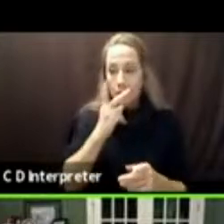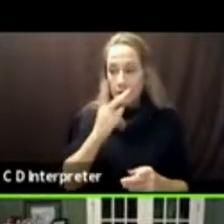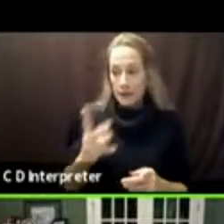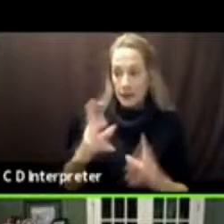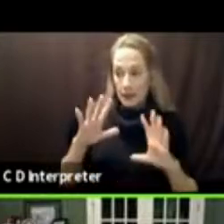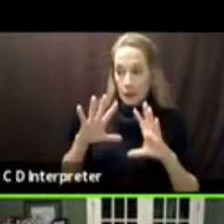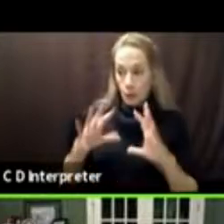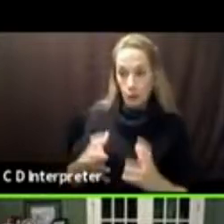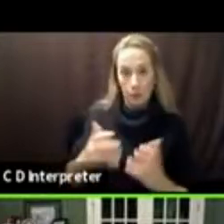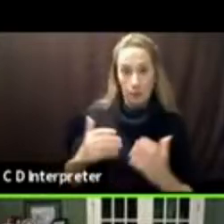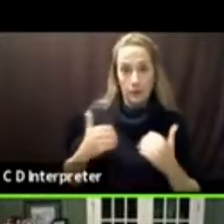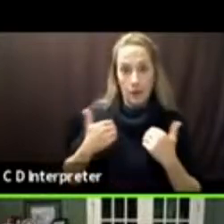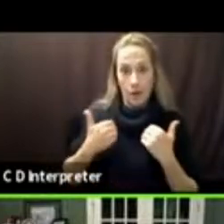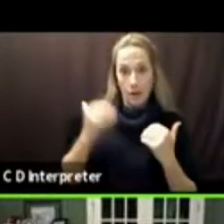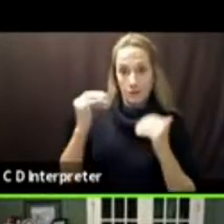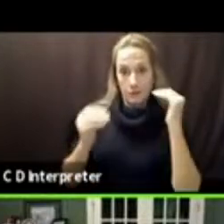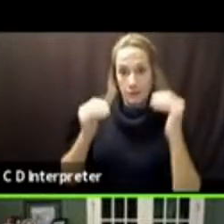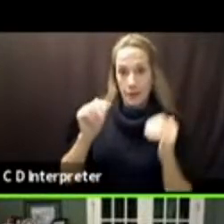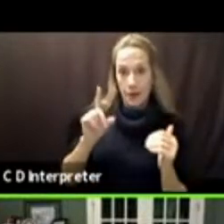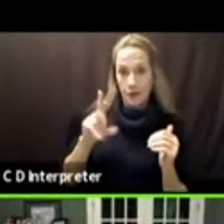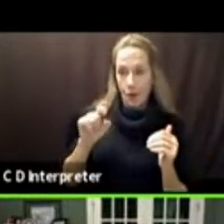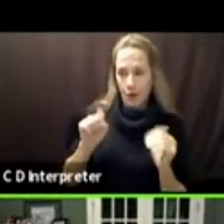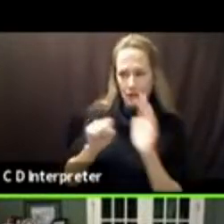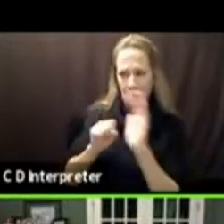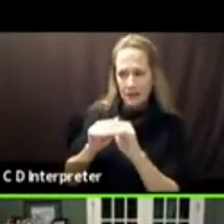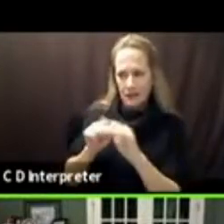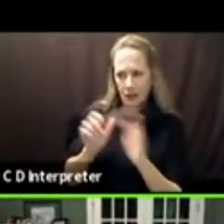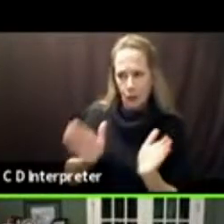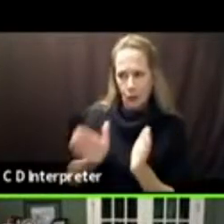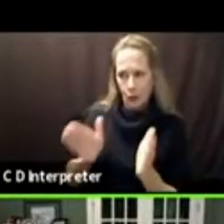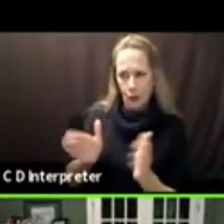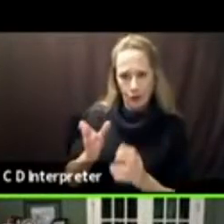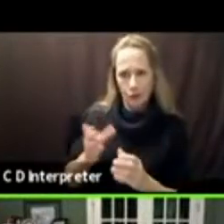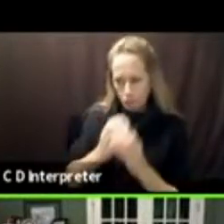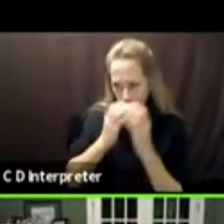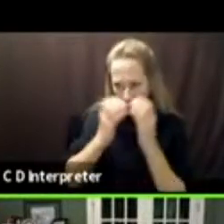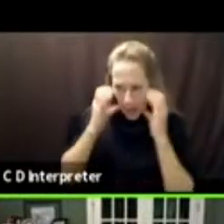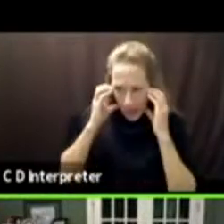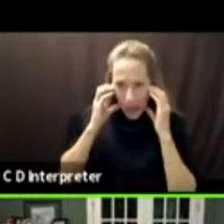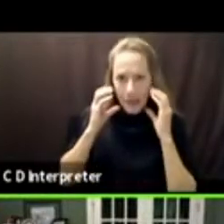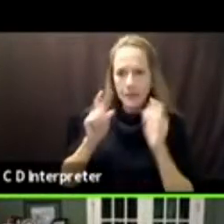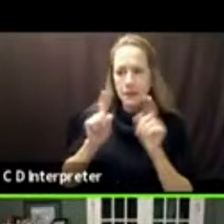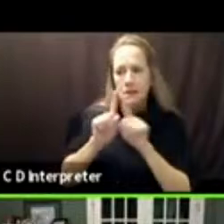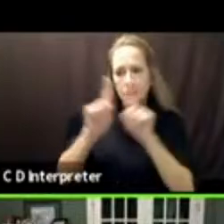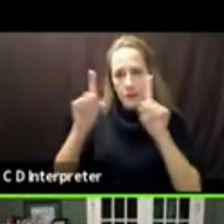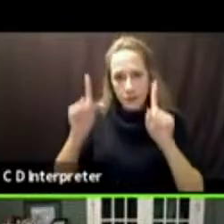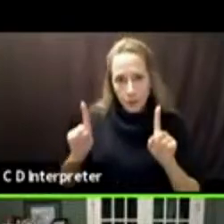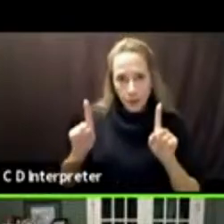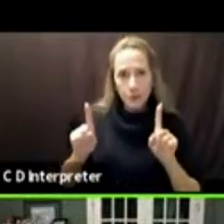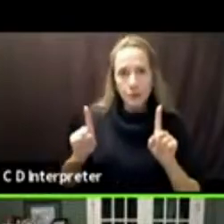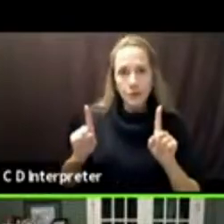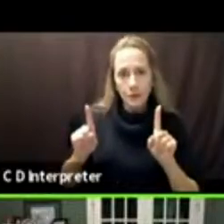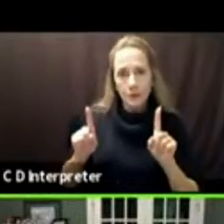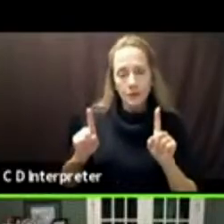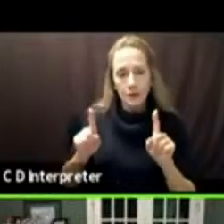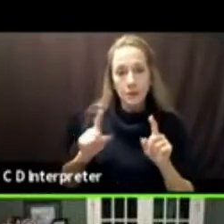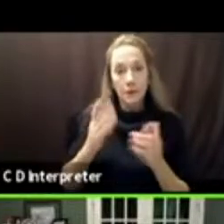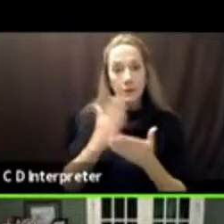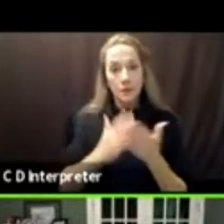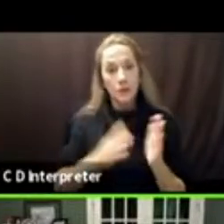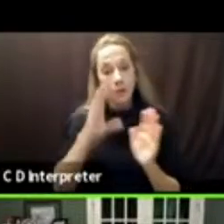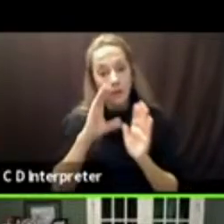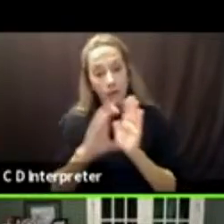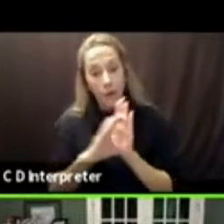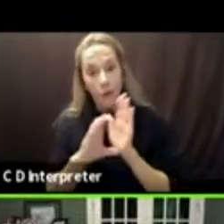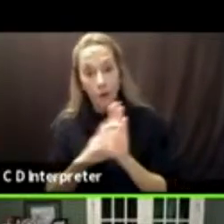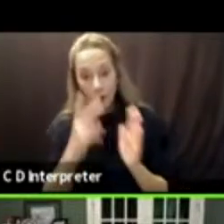try to encourage them to wear their masks, be socially distant. But some of the photos were